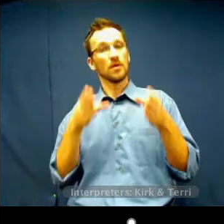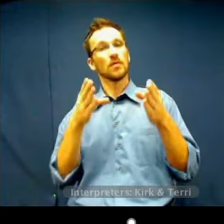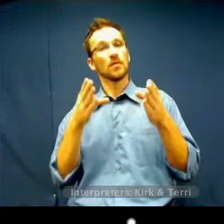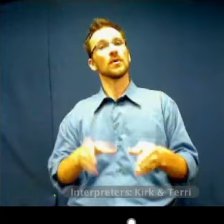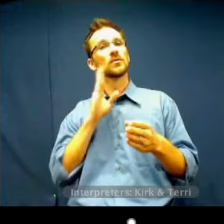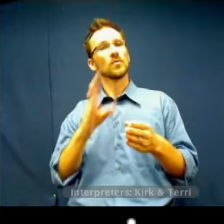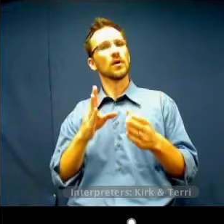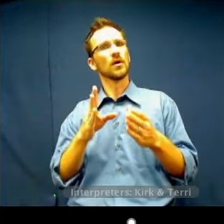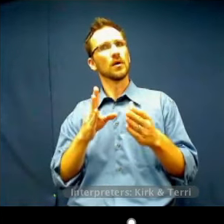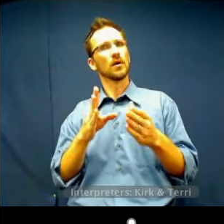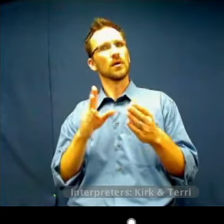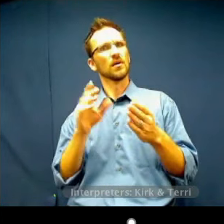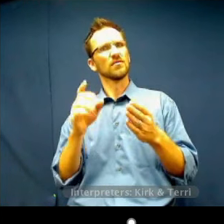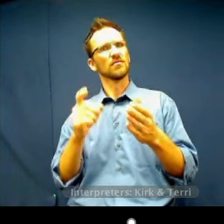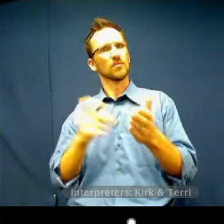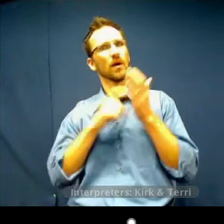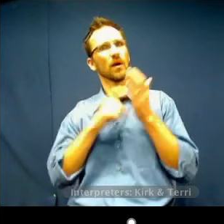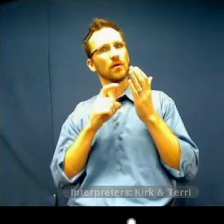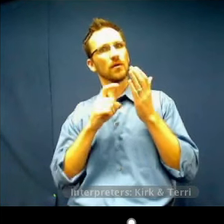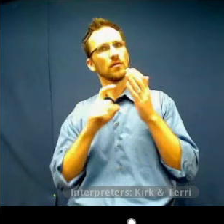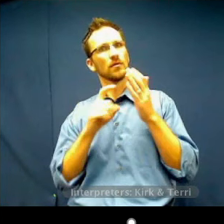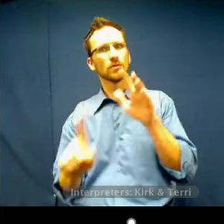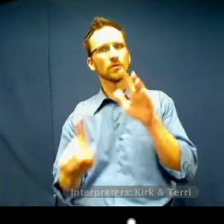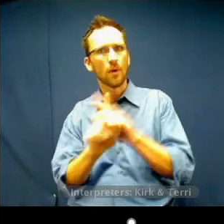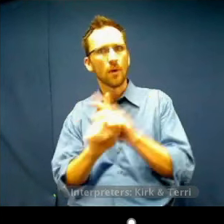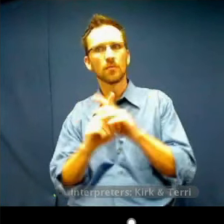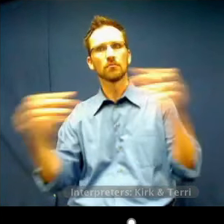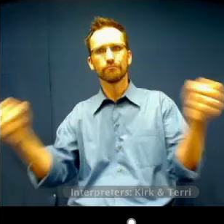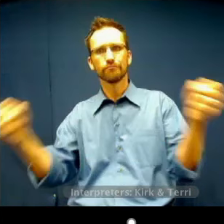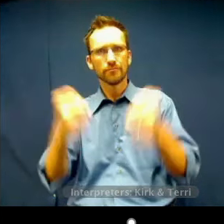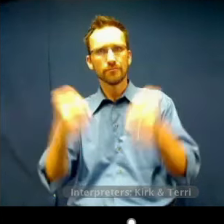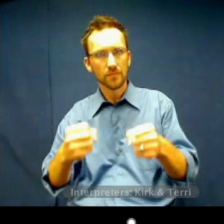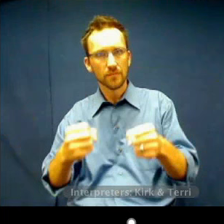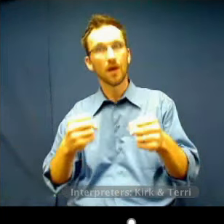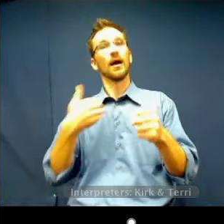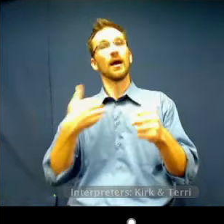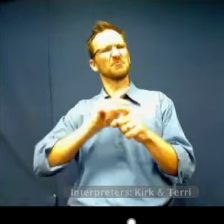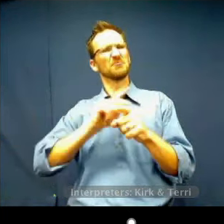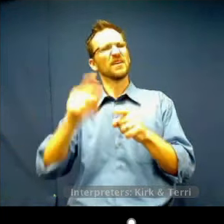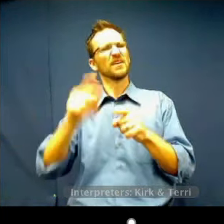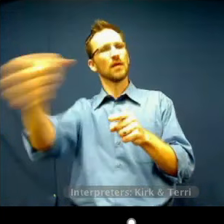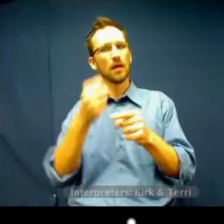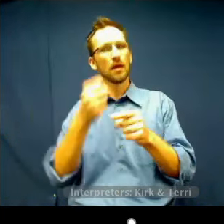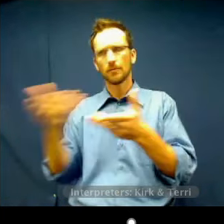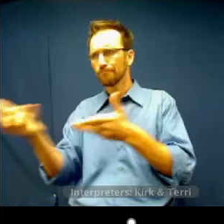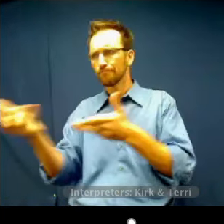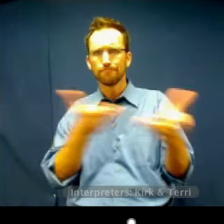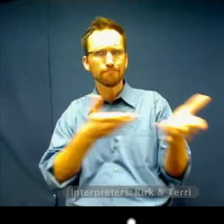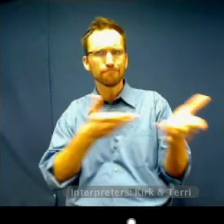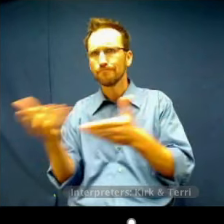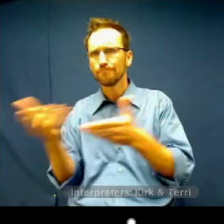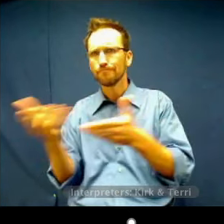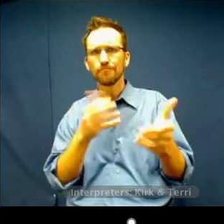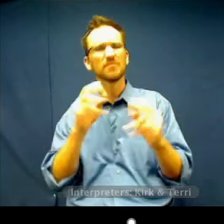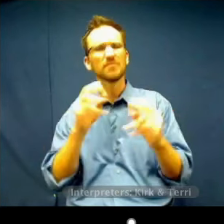Also, you show up, there's a mediator there, and typically the mediator has some kind